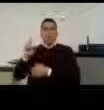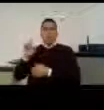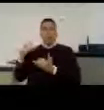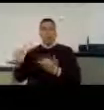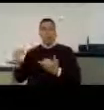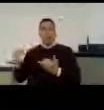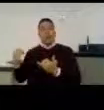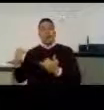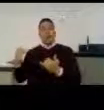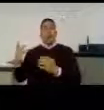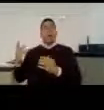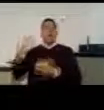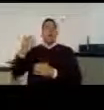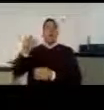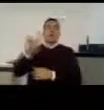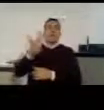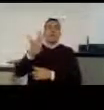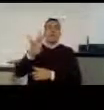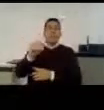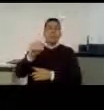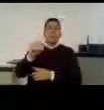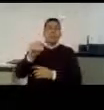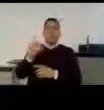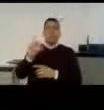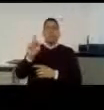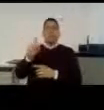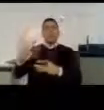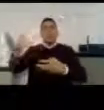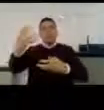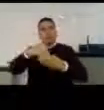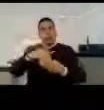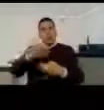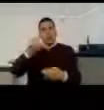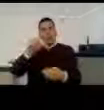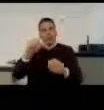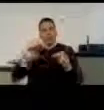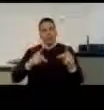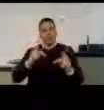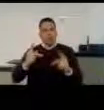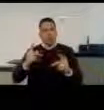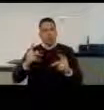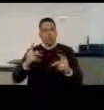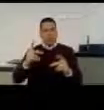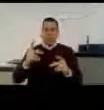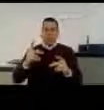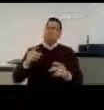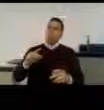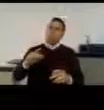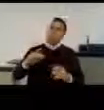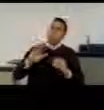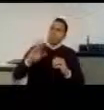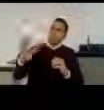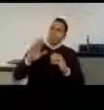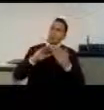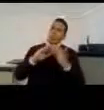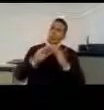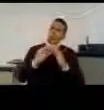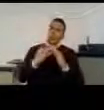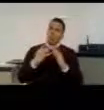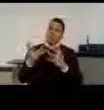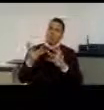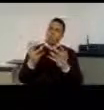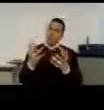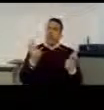developmental disabilities, all kinds of disabilities, really need to have a say in their own lives, and how do they want to see their communities